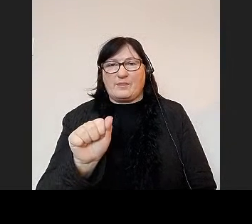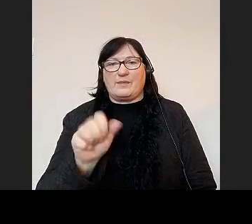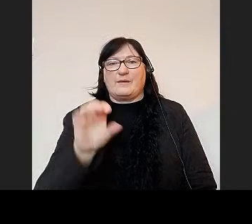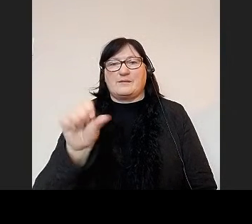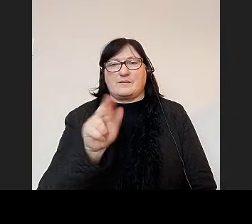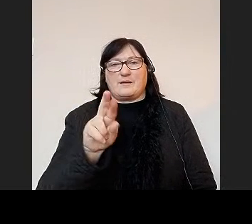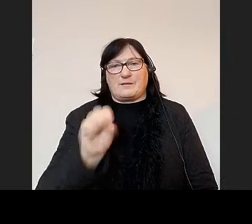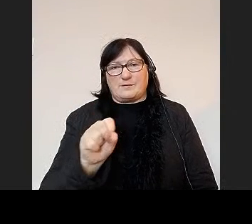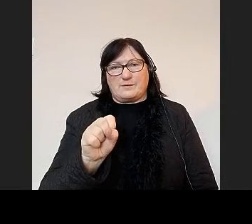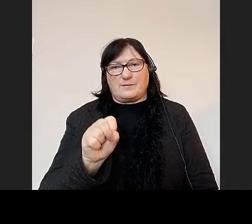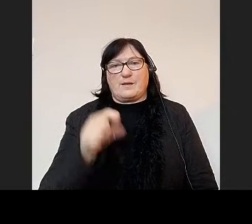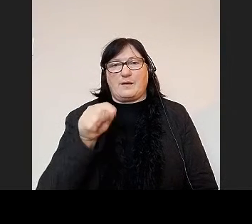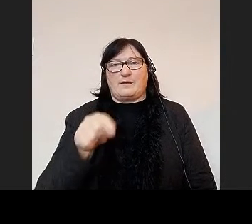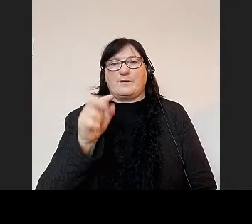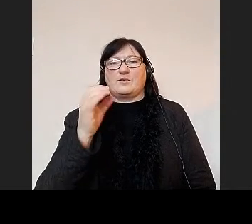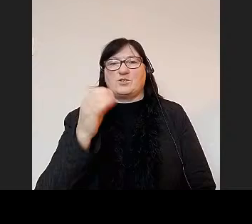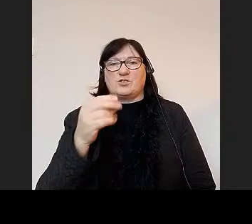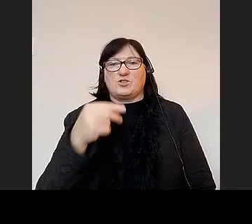questions@sars.gov.za.